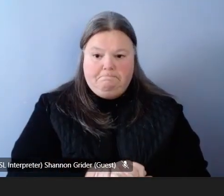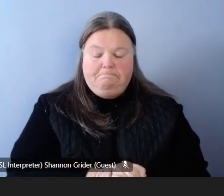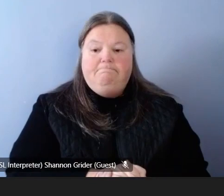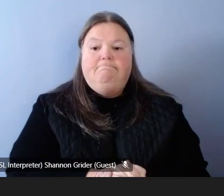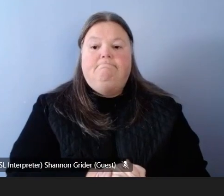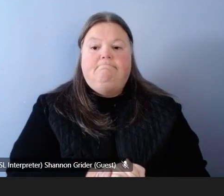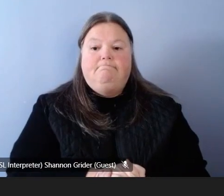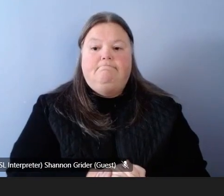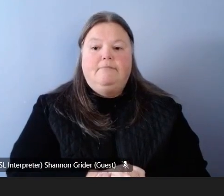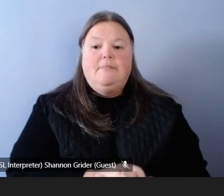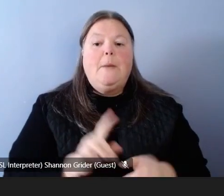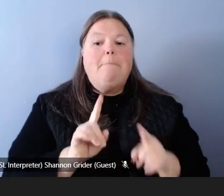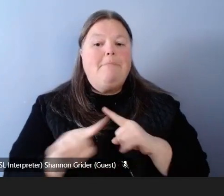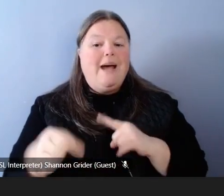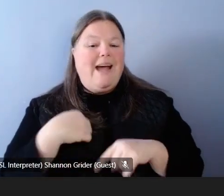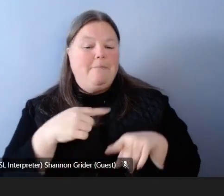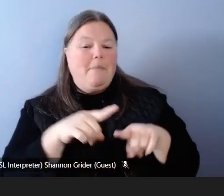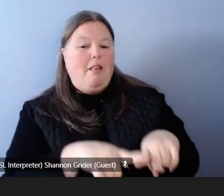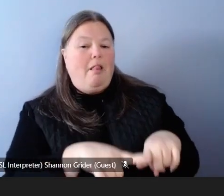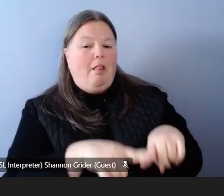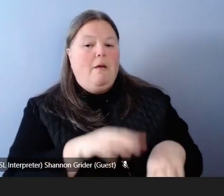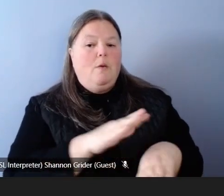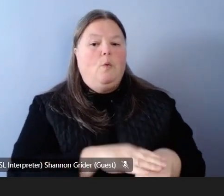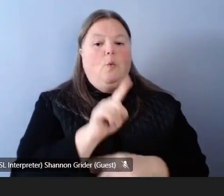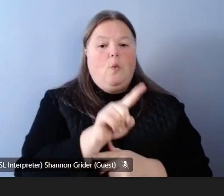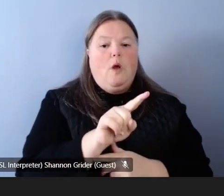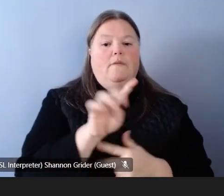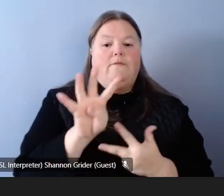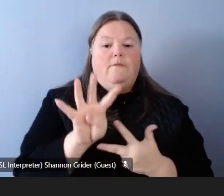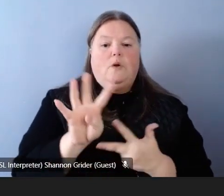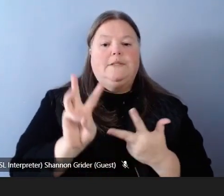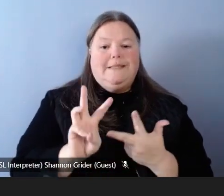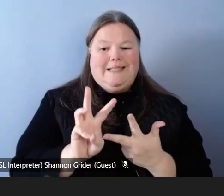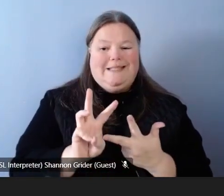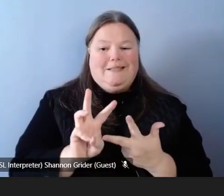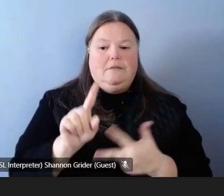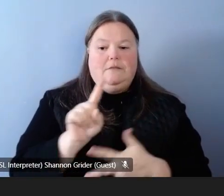But I'm leaning towards more 1, 4, and 6.